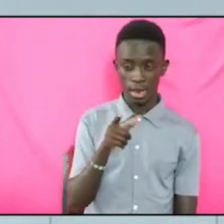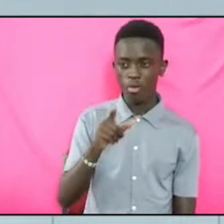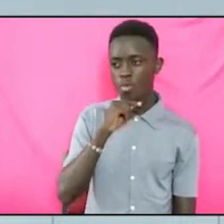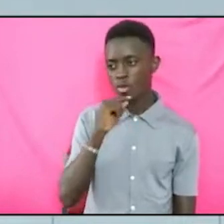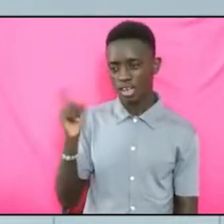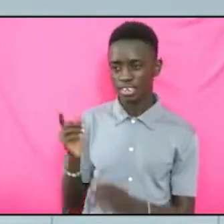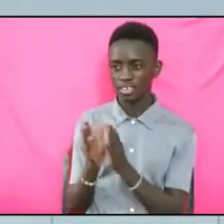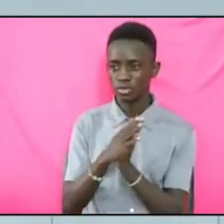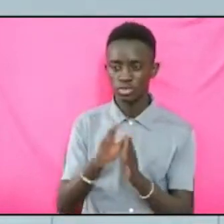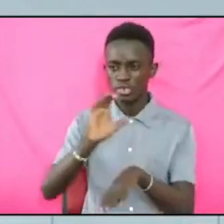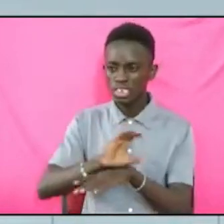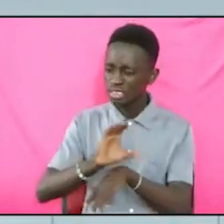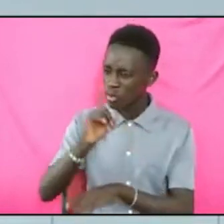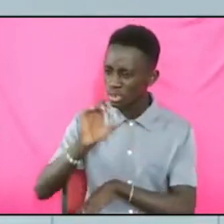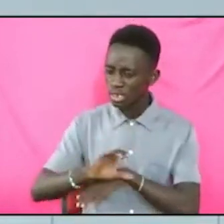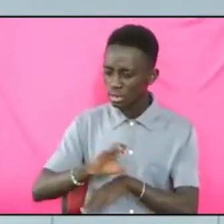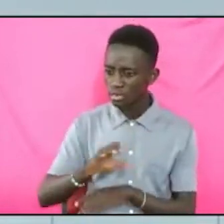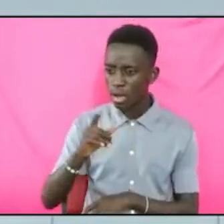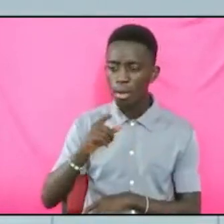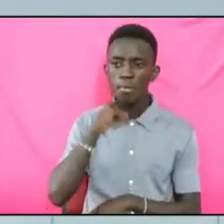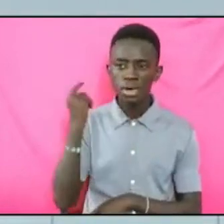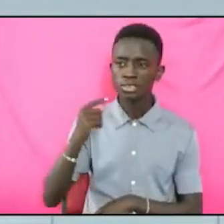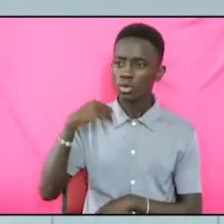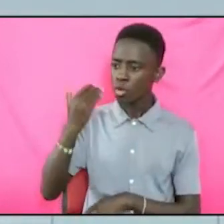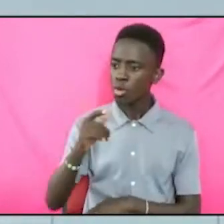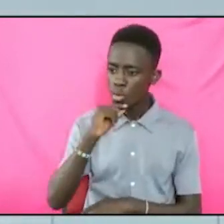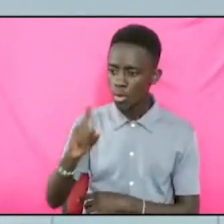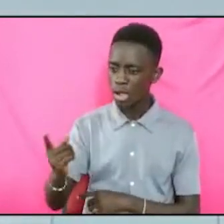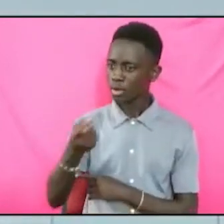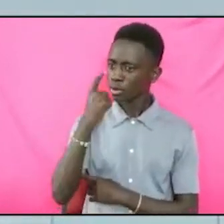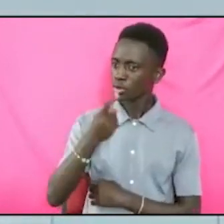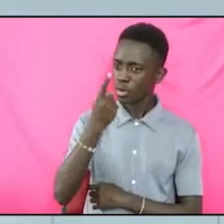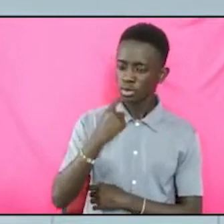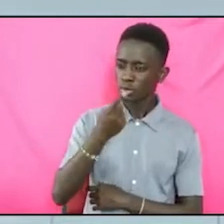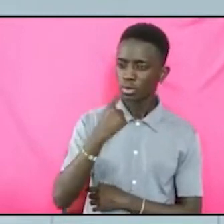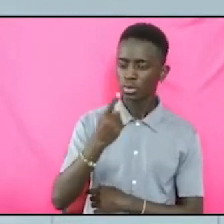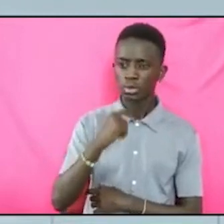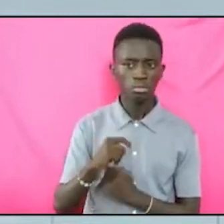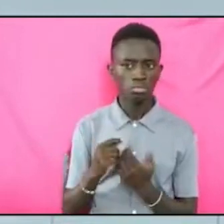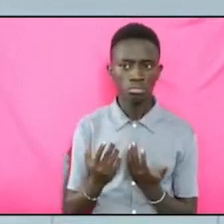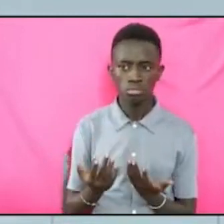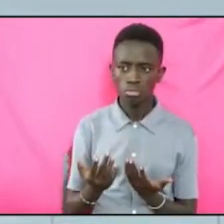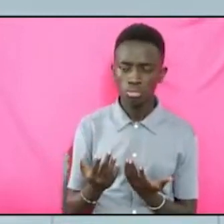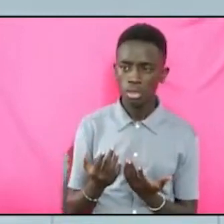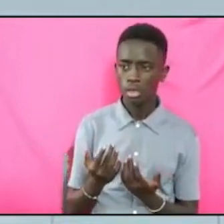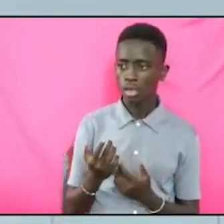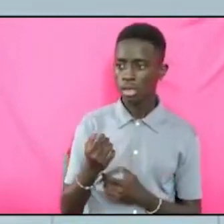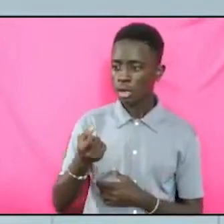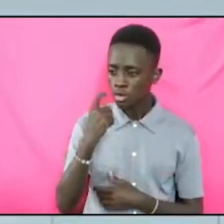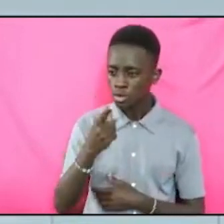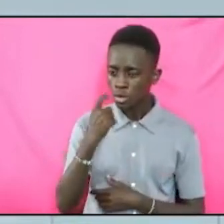we are asking. A lot of the challenges that we deal with sometimes show that we have not had that personal encounter with the